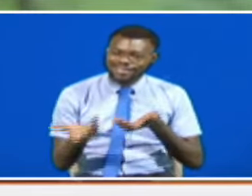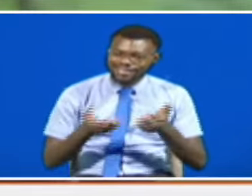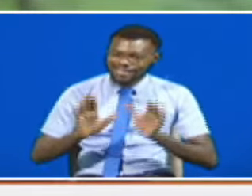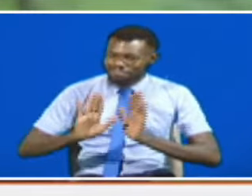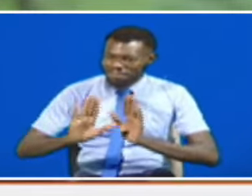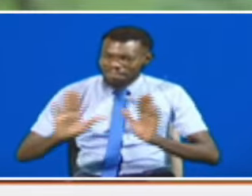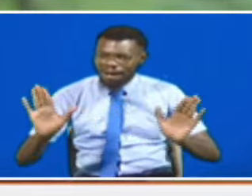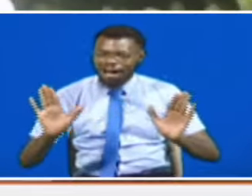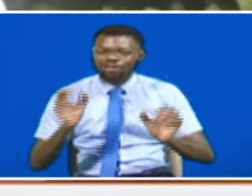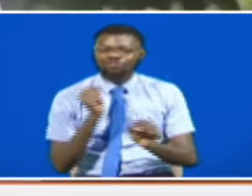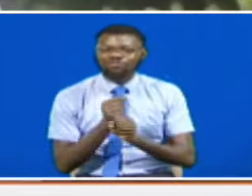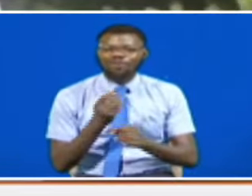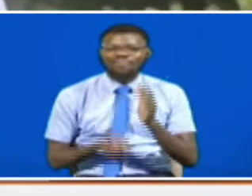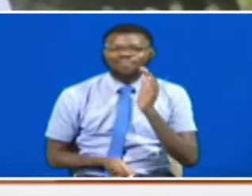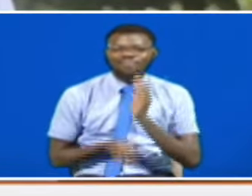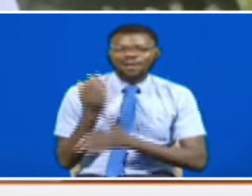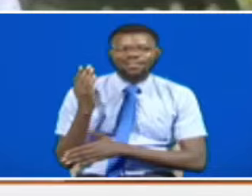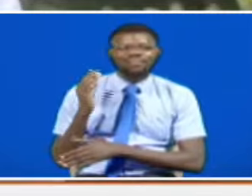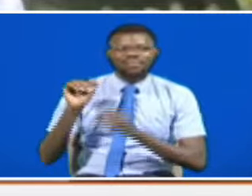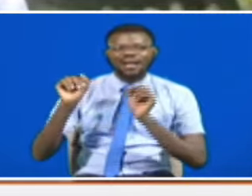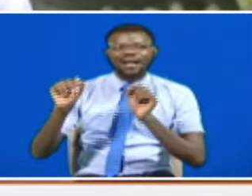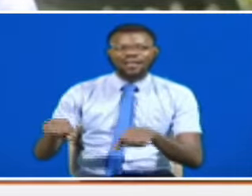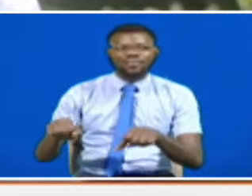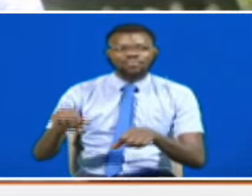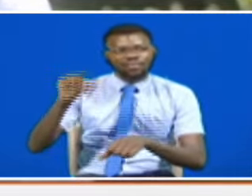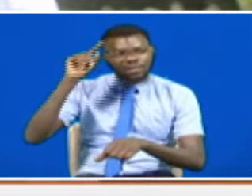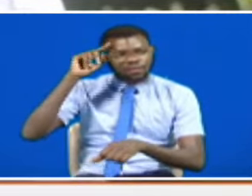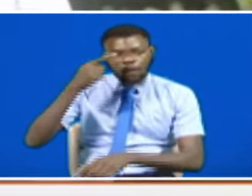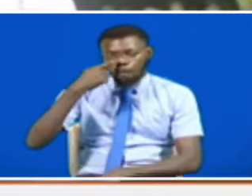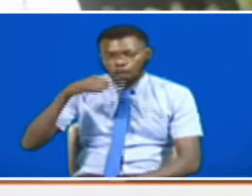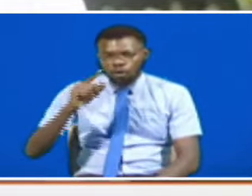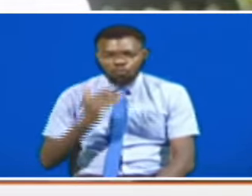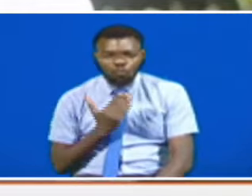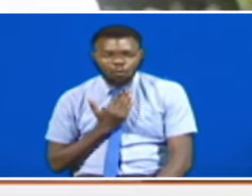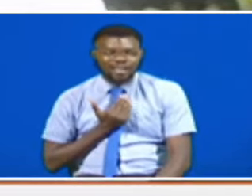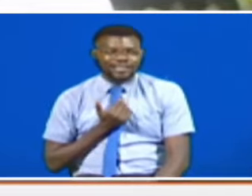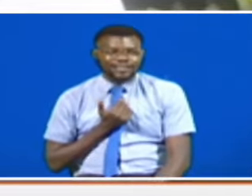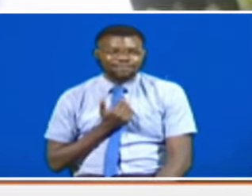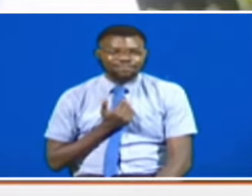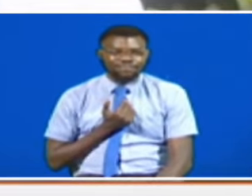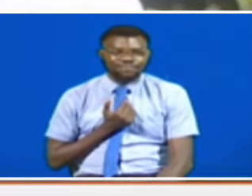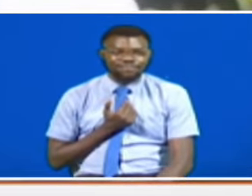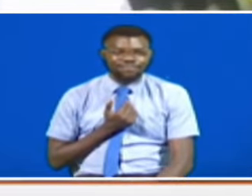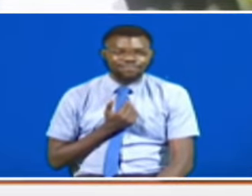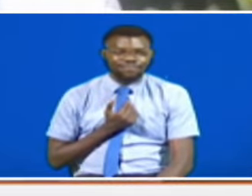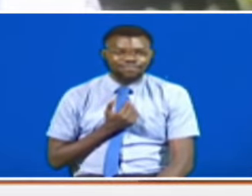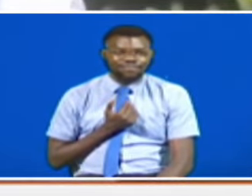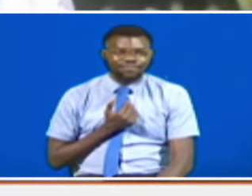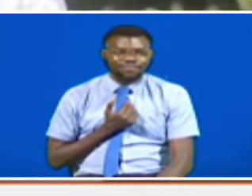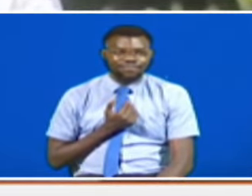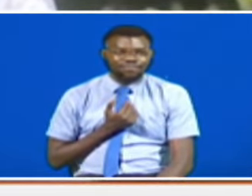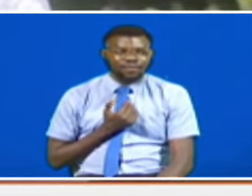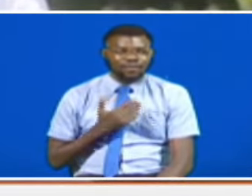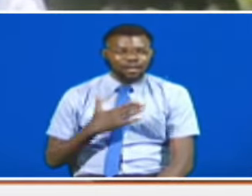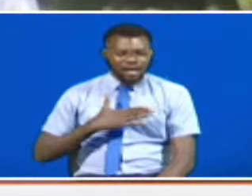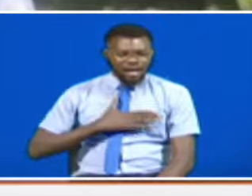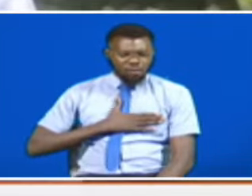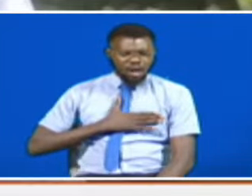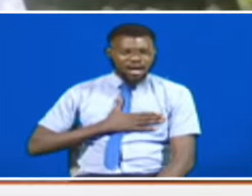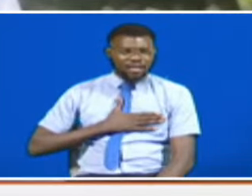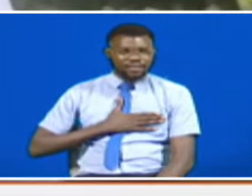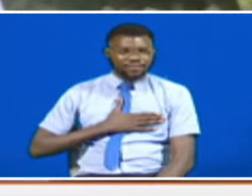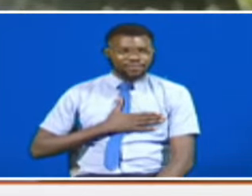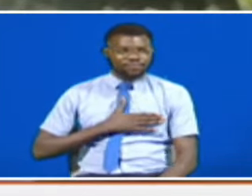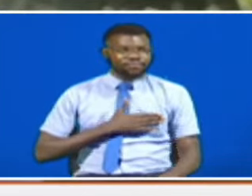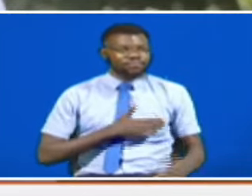in the industries. As a government, we want to have a policy where we shall be the first customers of choice for some